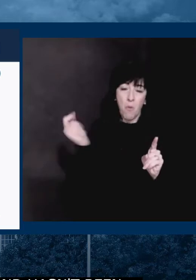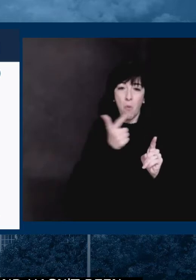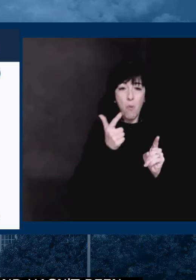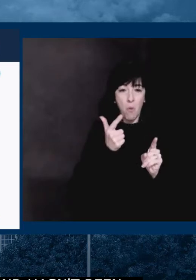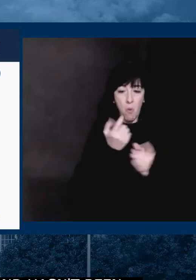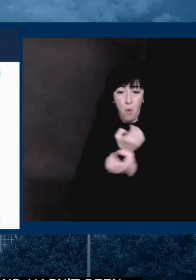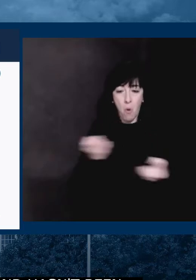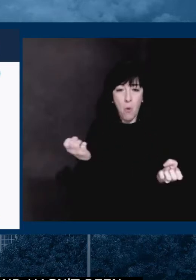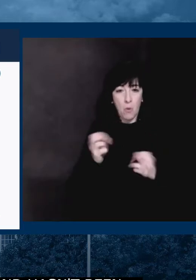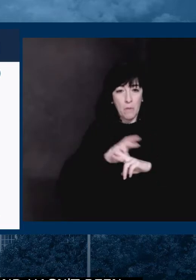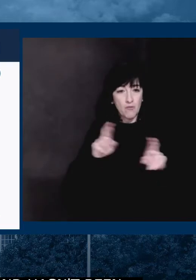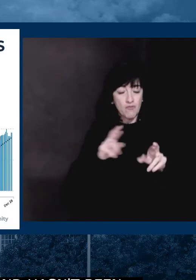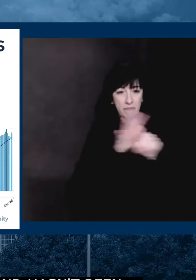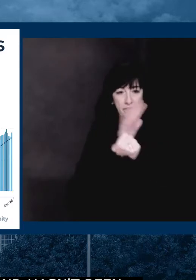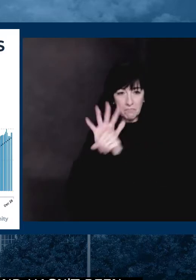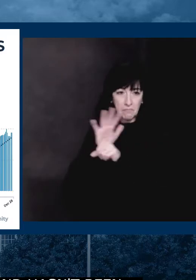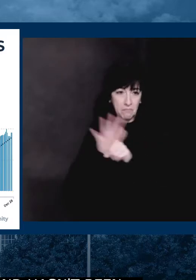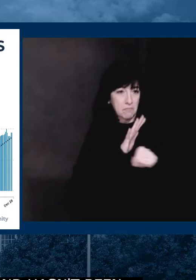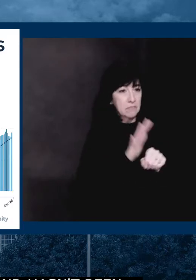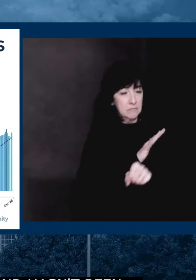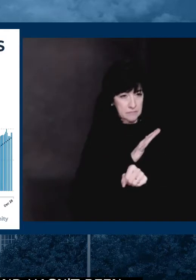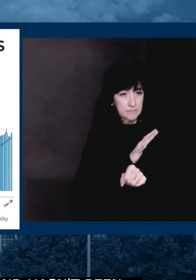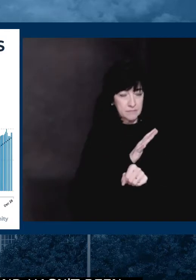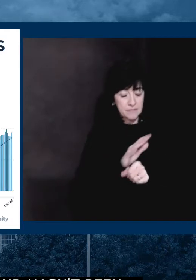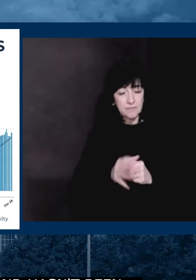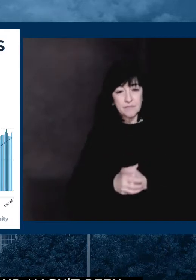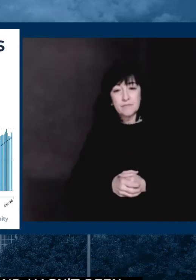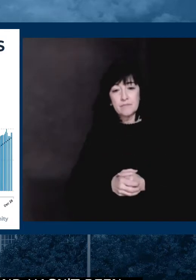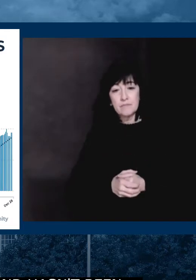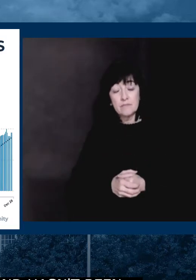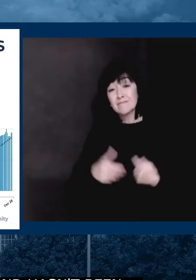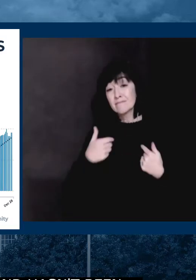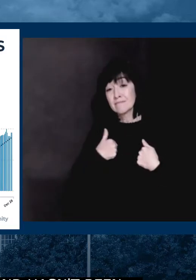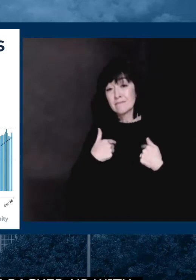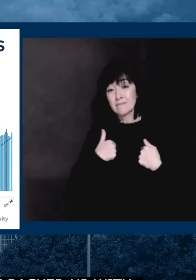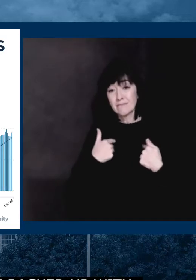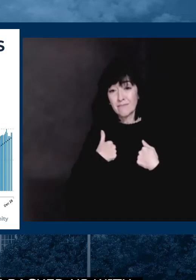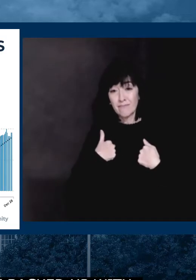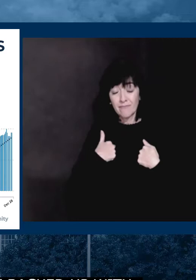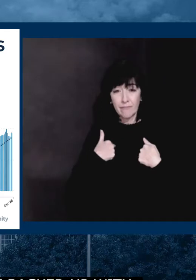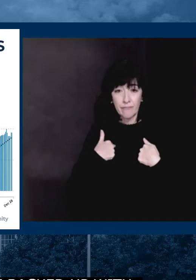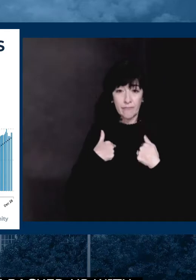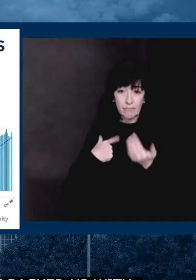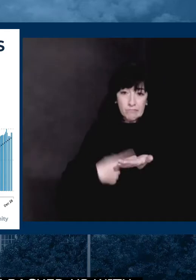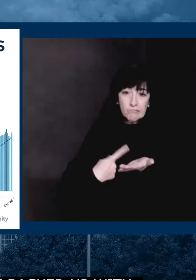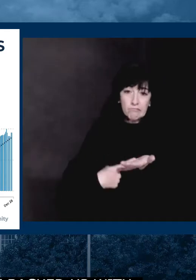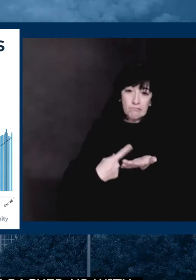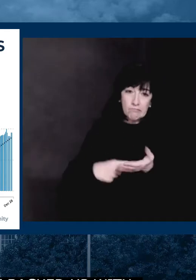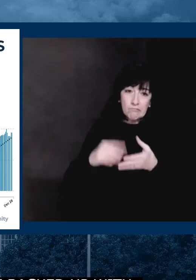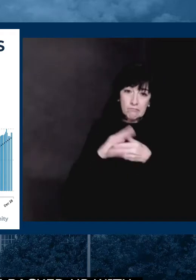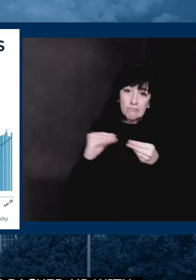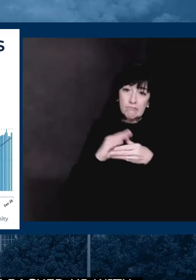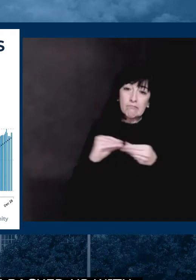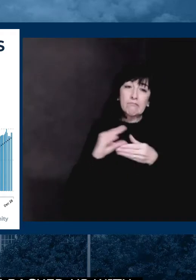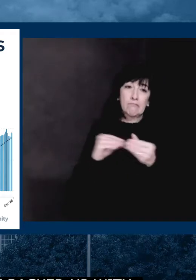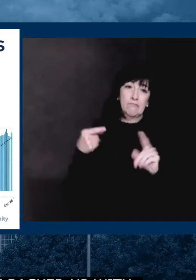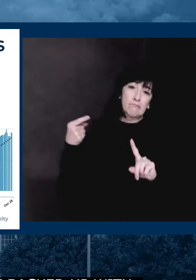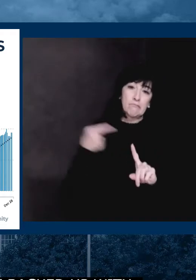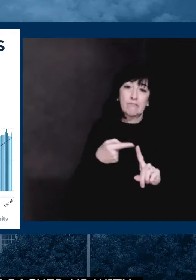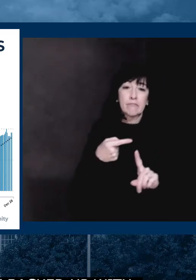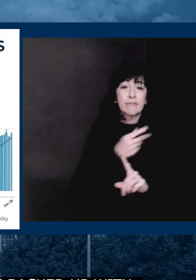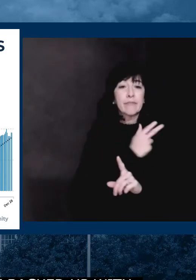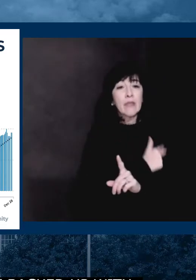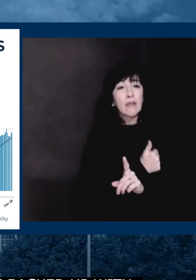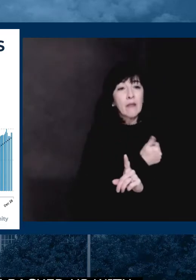I mentioned hospitalizations. That's our next graph. You can see the peak back there at the end of April in the